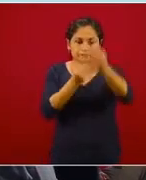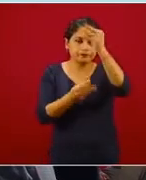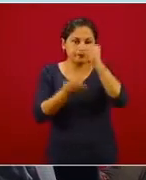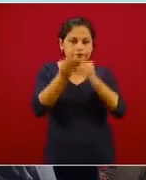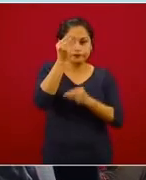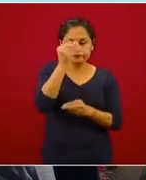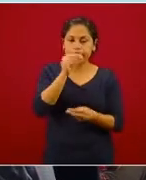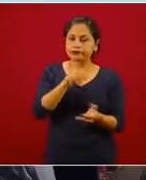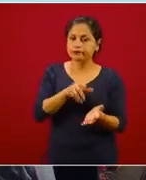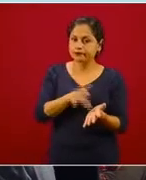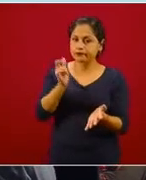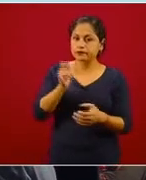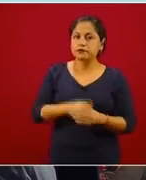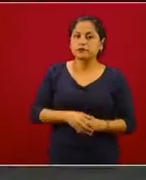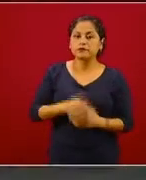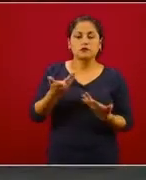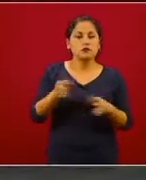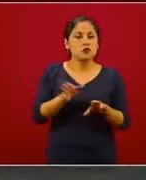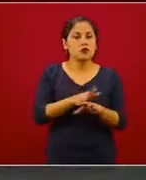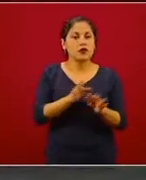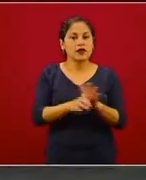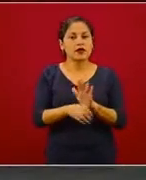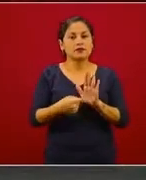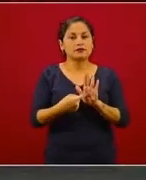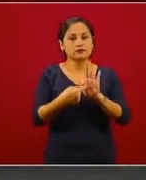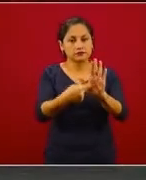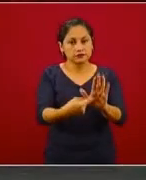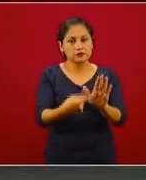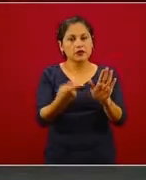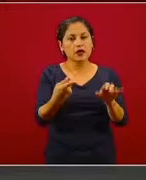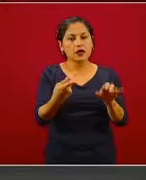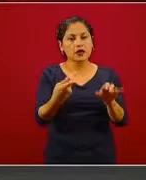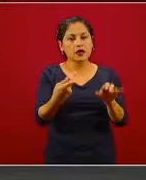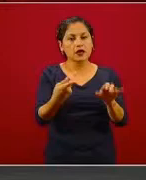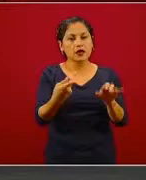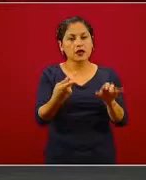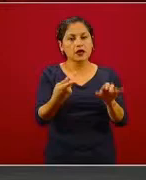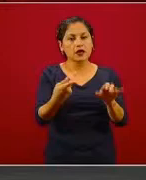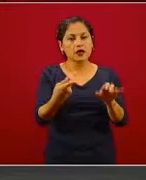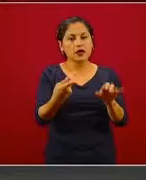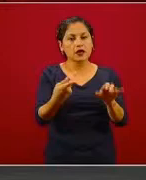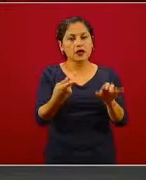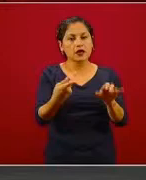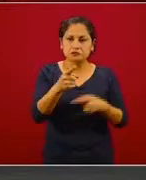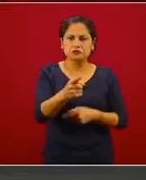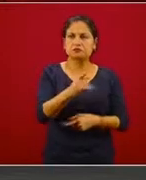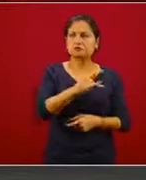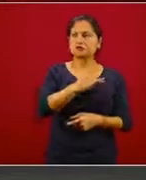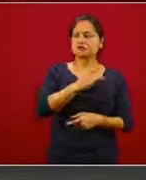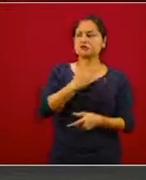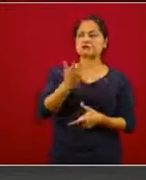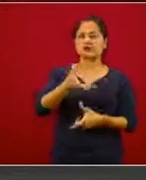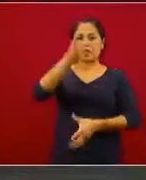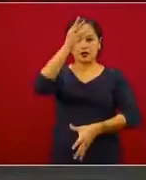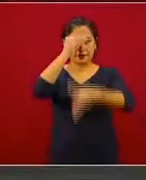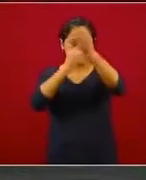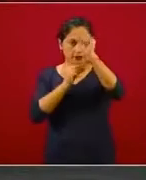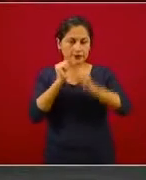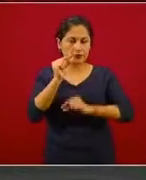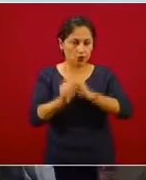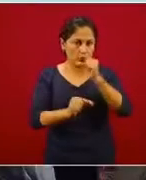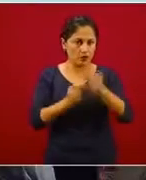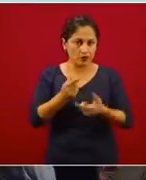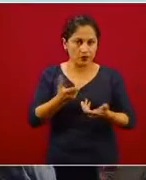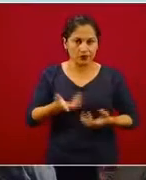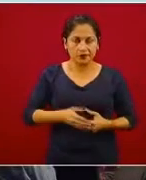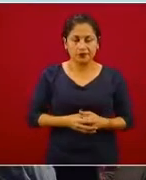and it's a platform that has a lot of games that will help with the education and the learning. Um, these games show